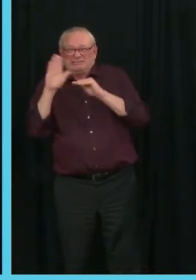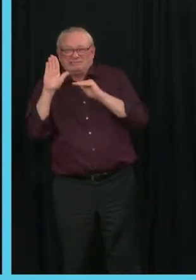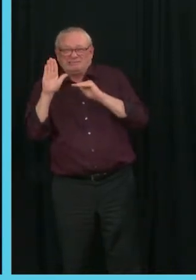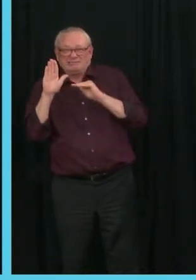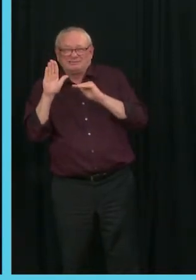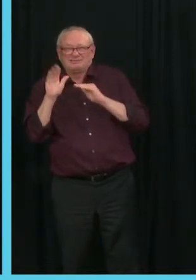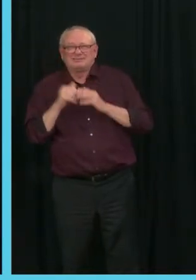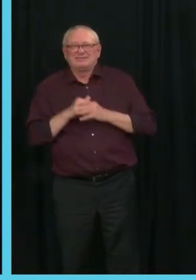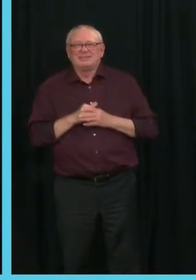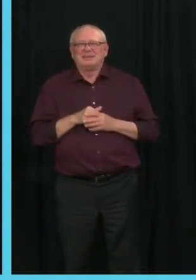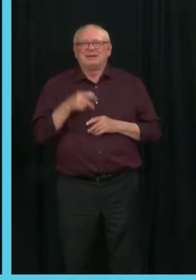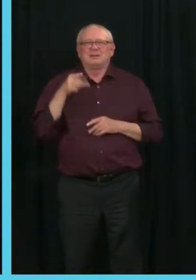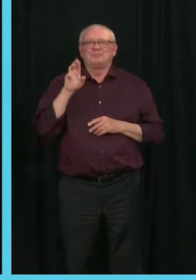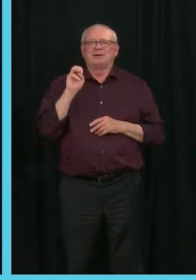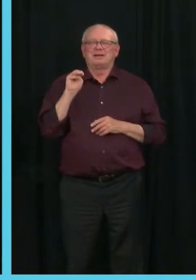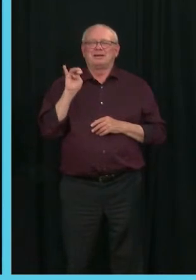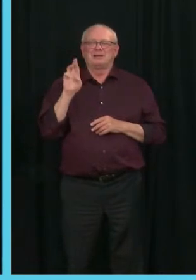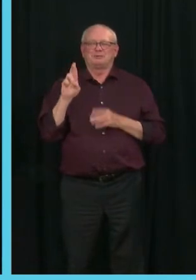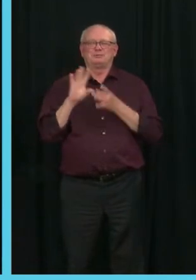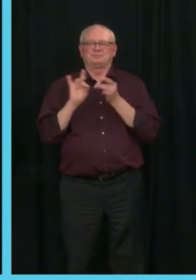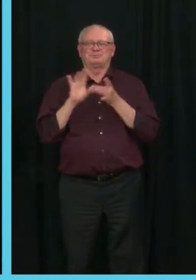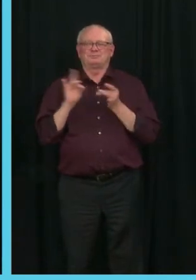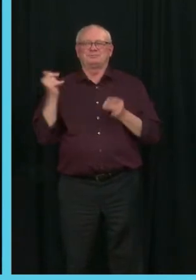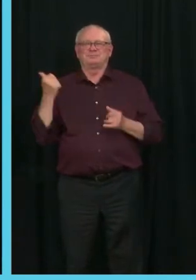We are at, as of last night,